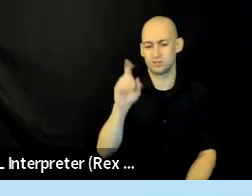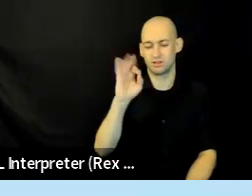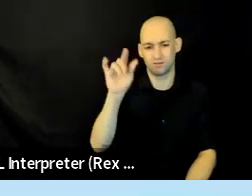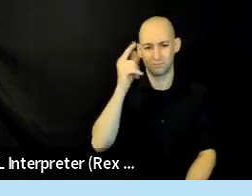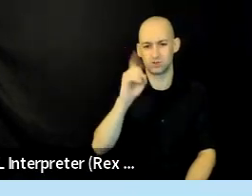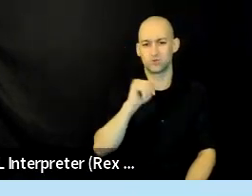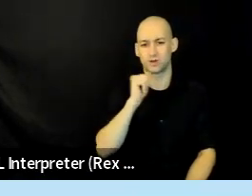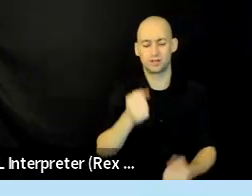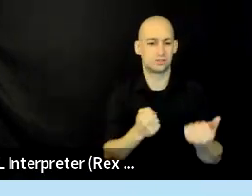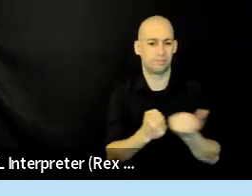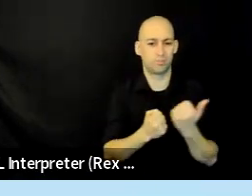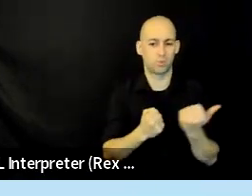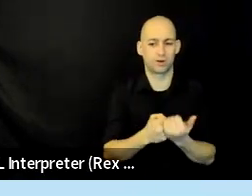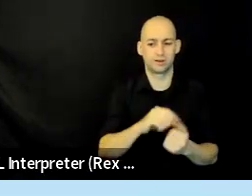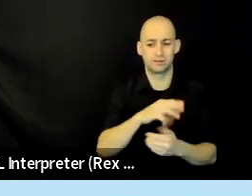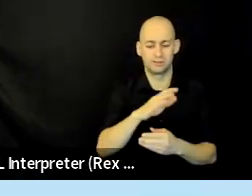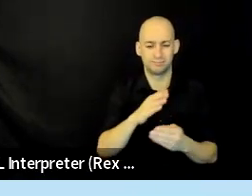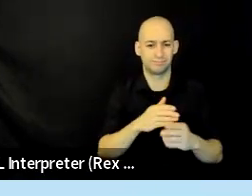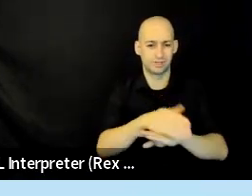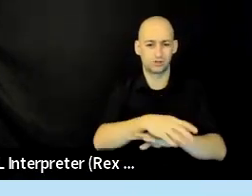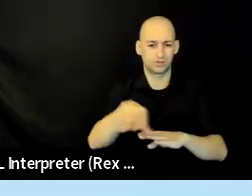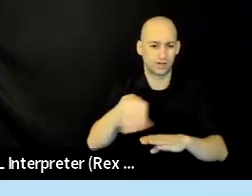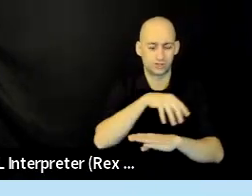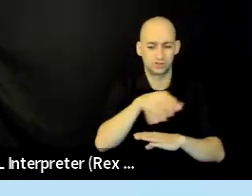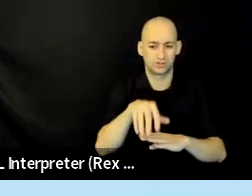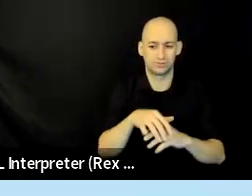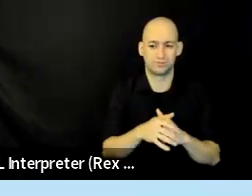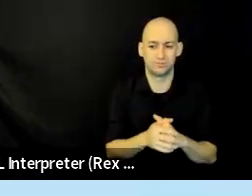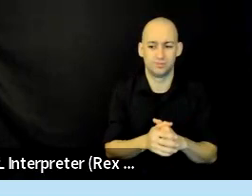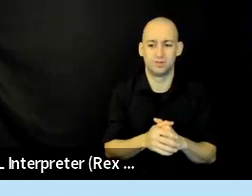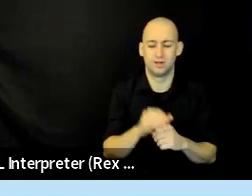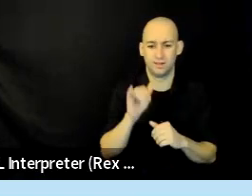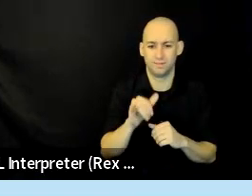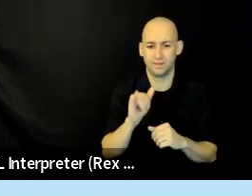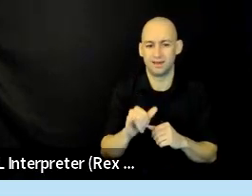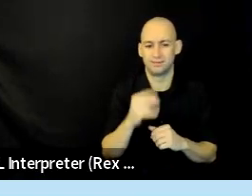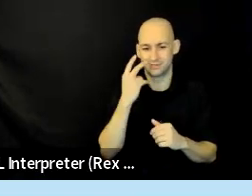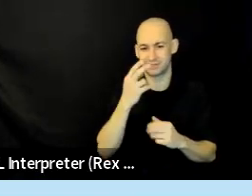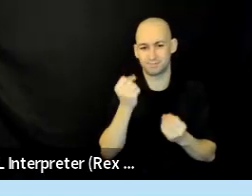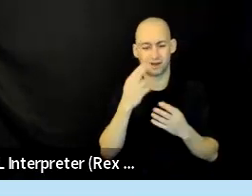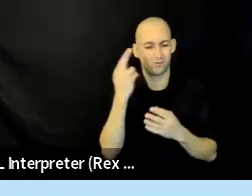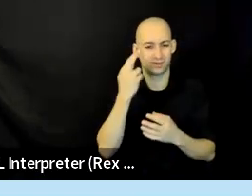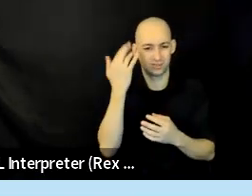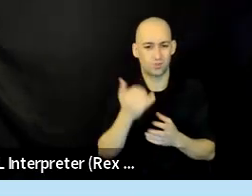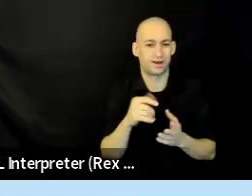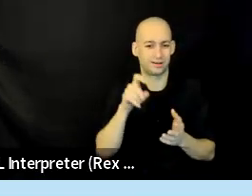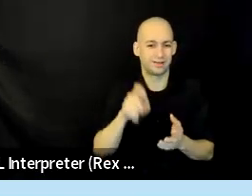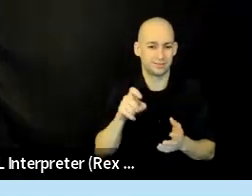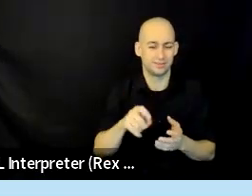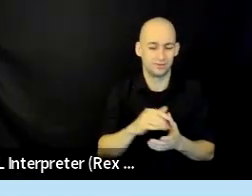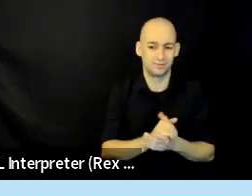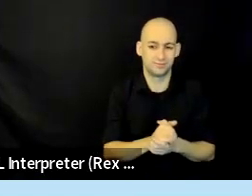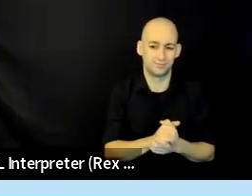construct option 1, 1.32 acres of the San Paso truck stop parcel is necessary. Next.